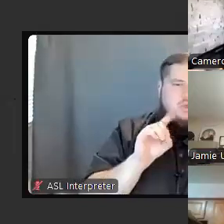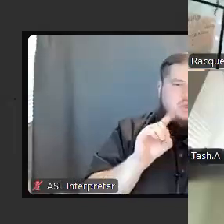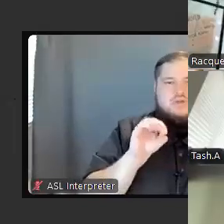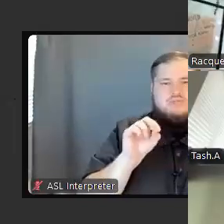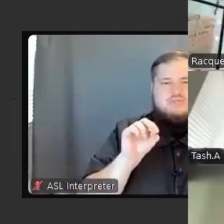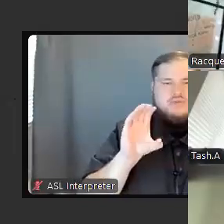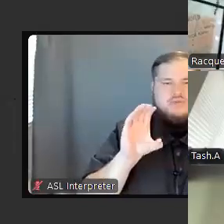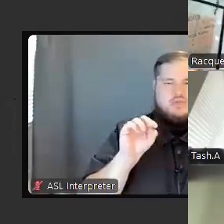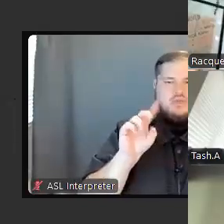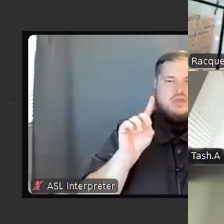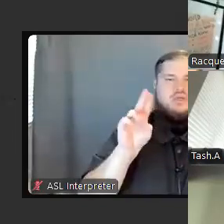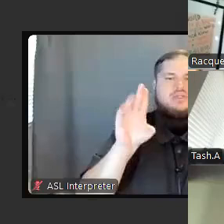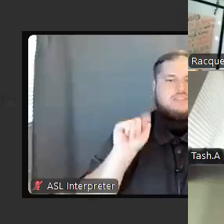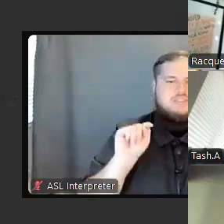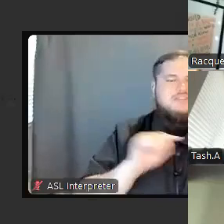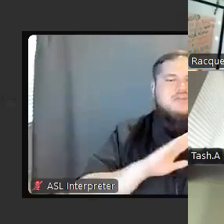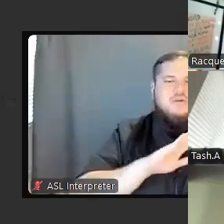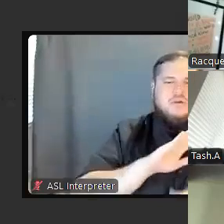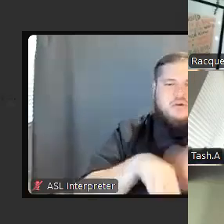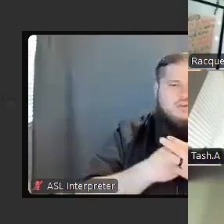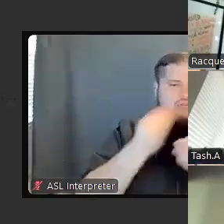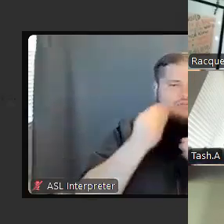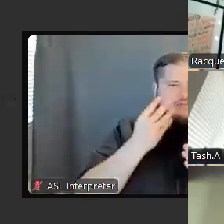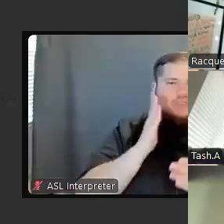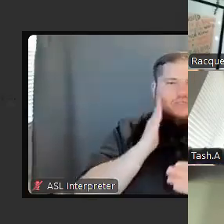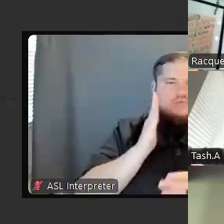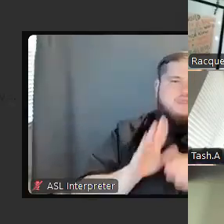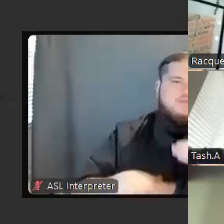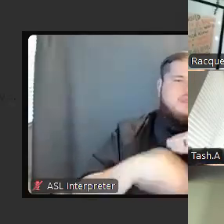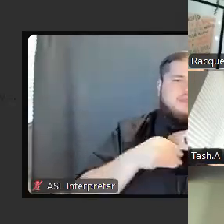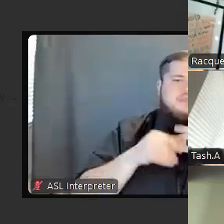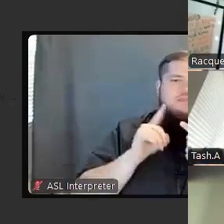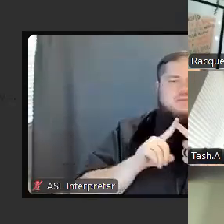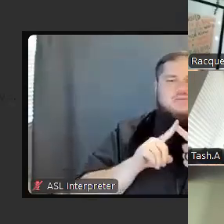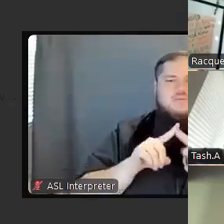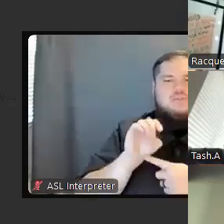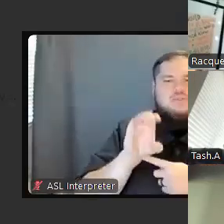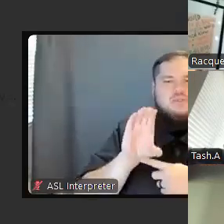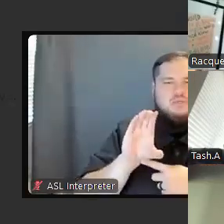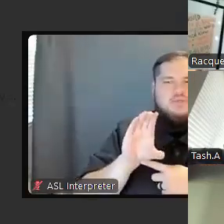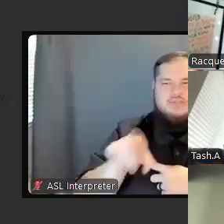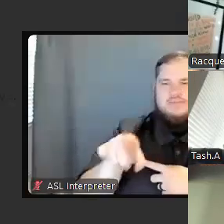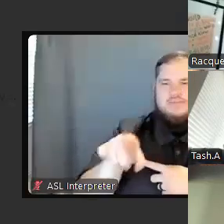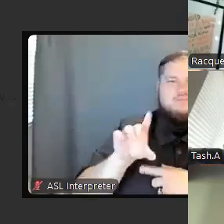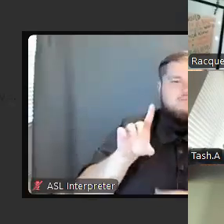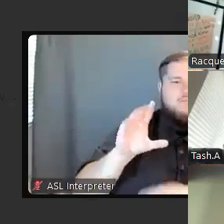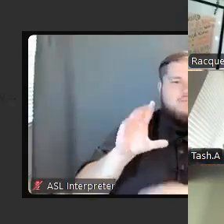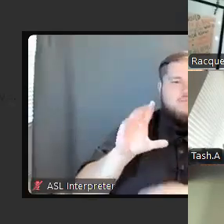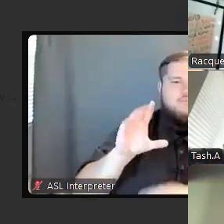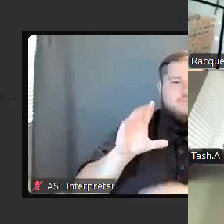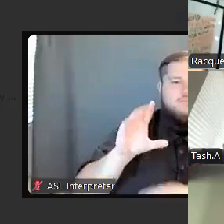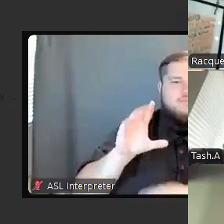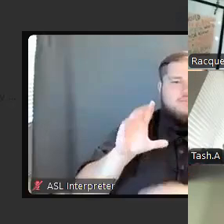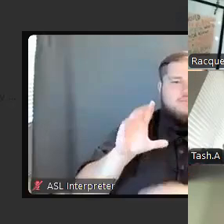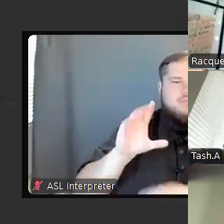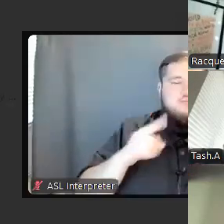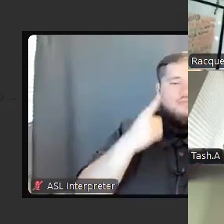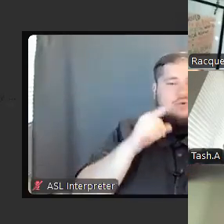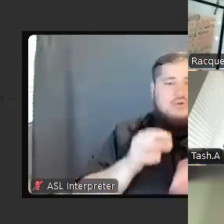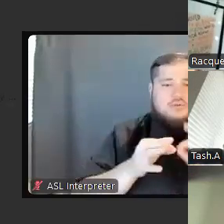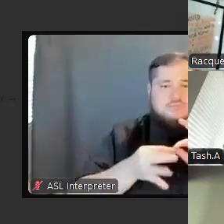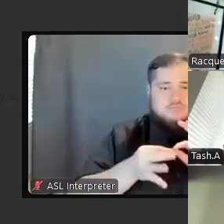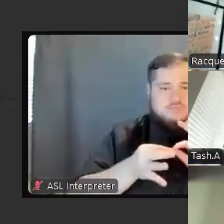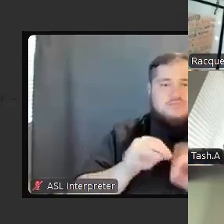information is linked in the document that Caitlin shared in the chat. For ASL interpretation, I can see